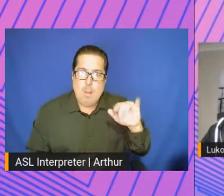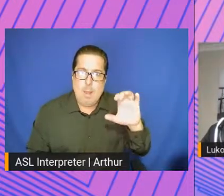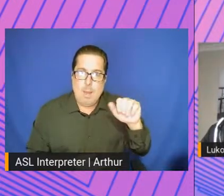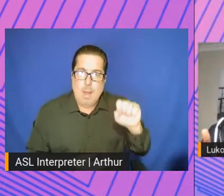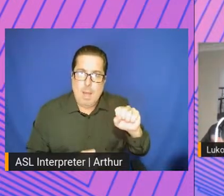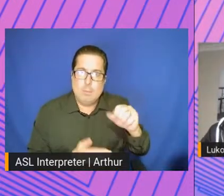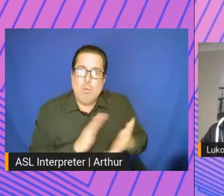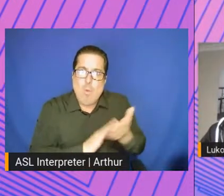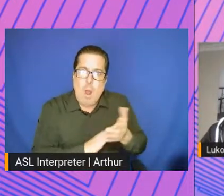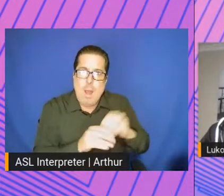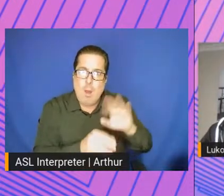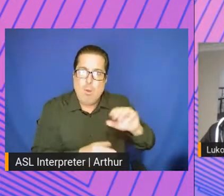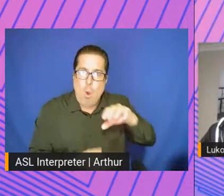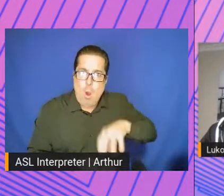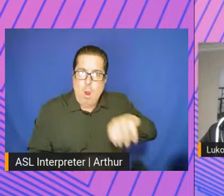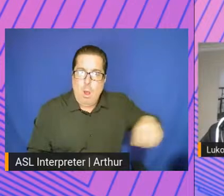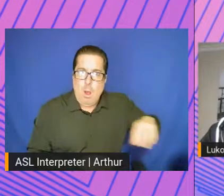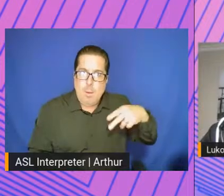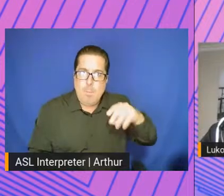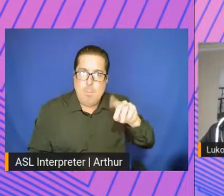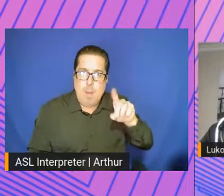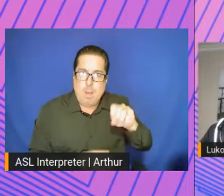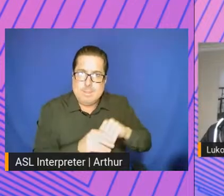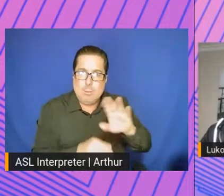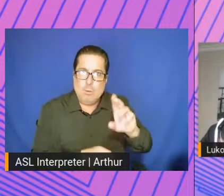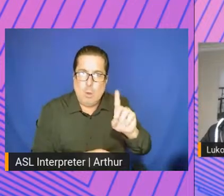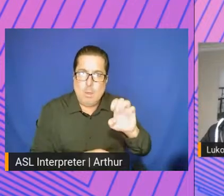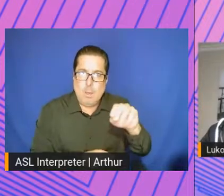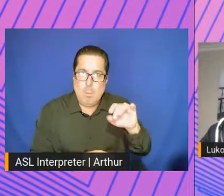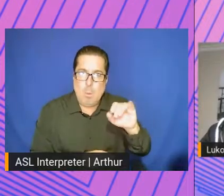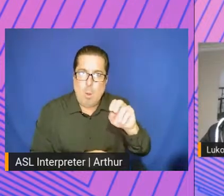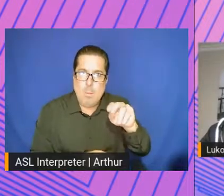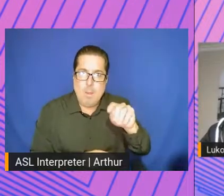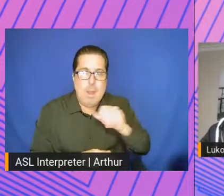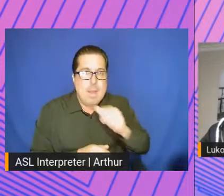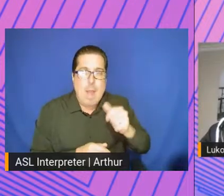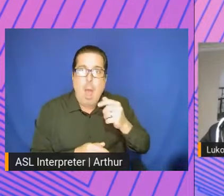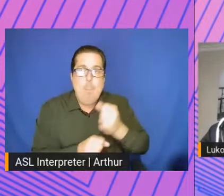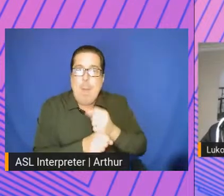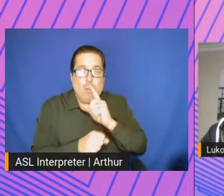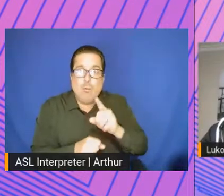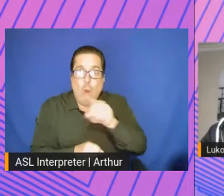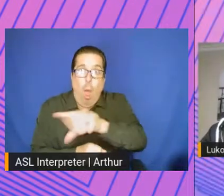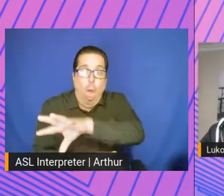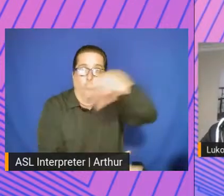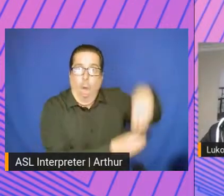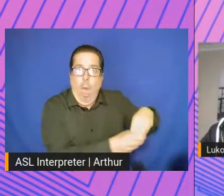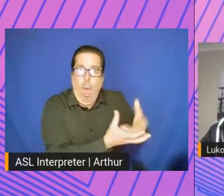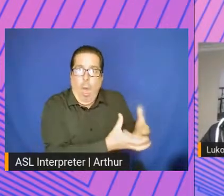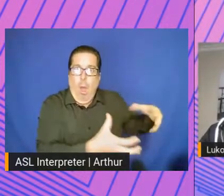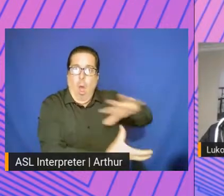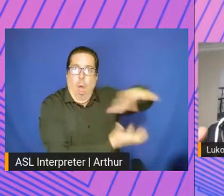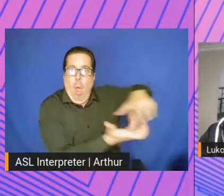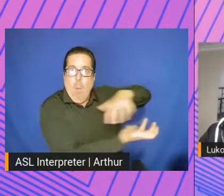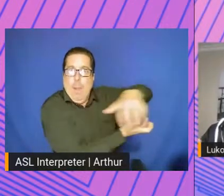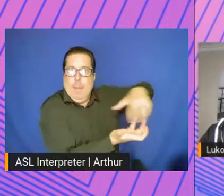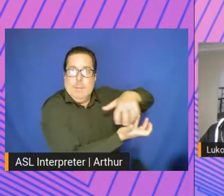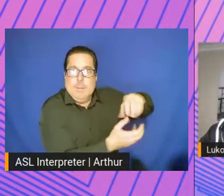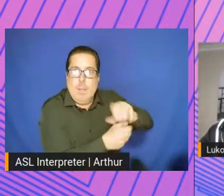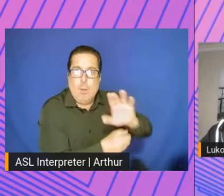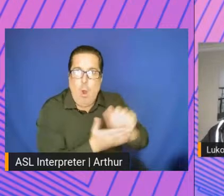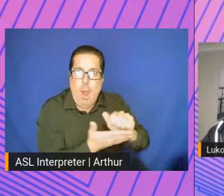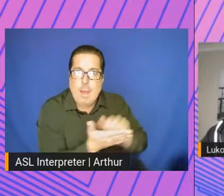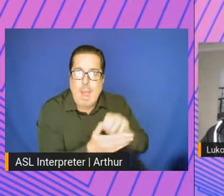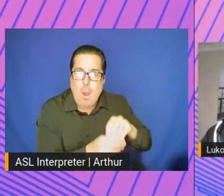the deployment, not making use of the default service account, not running a root user for your containers. And there are a host of